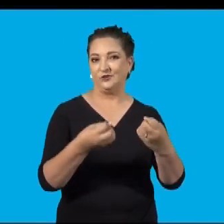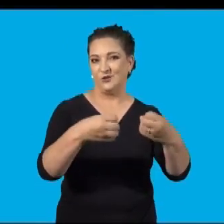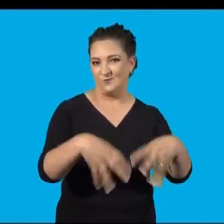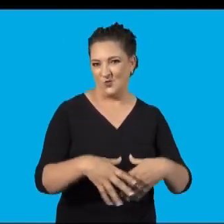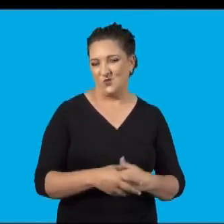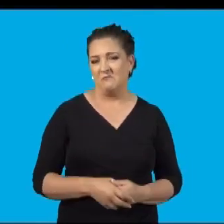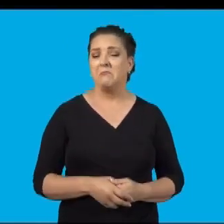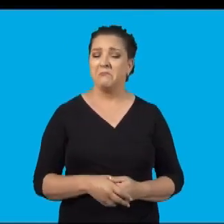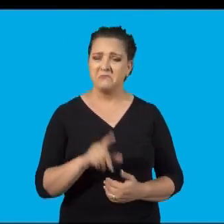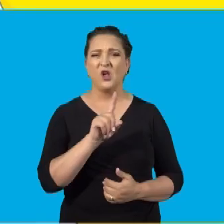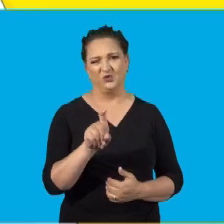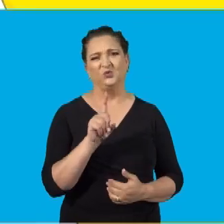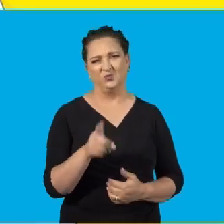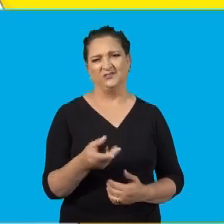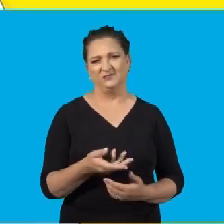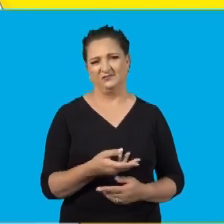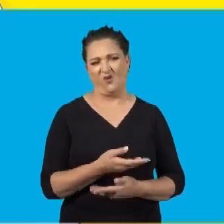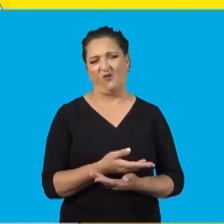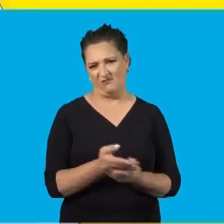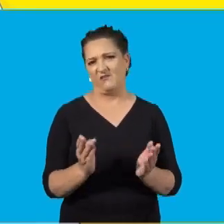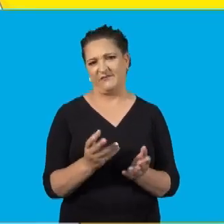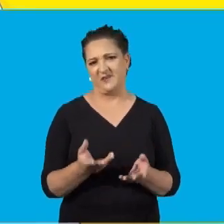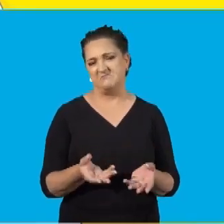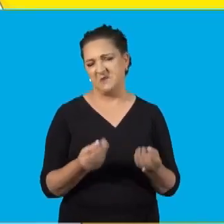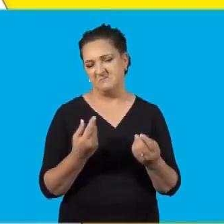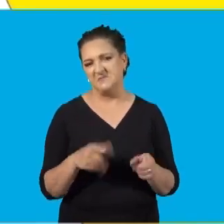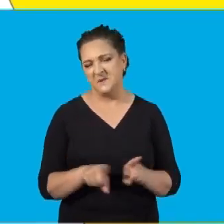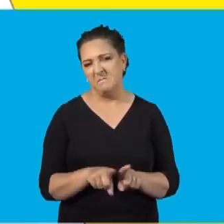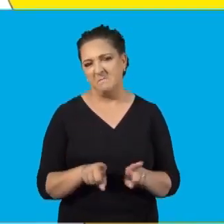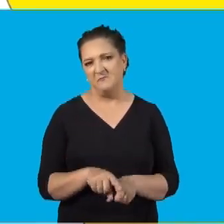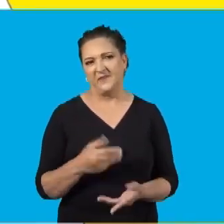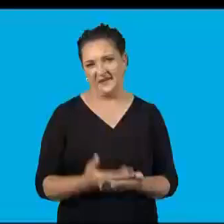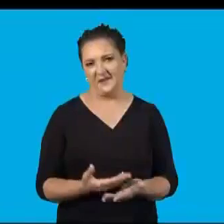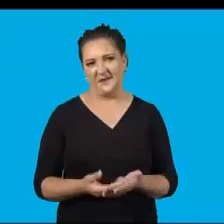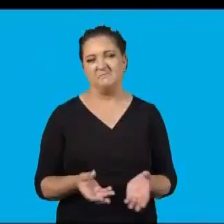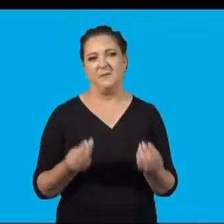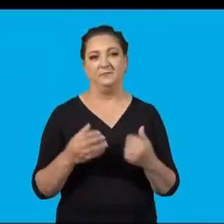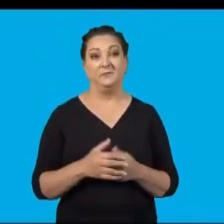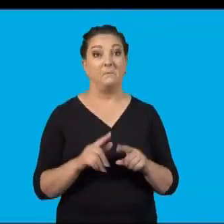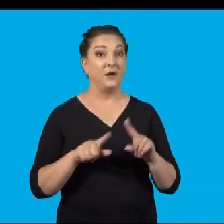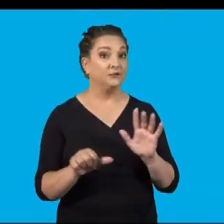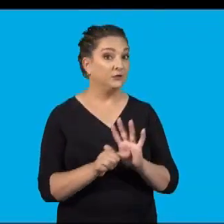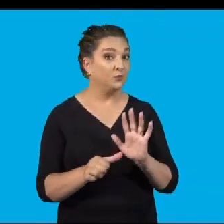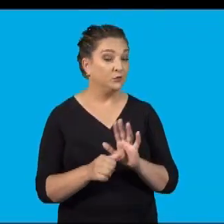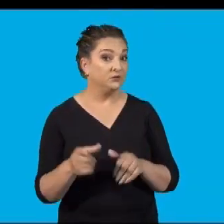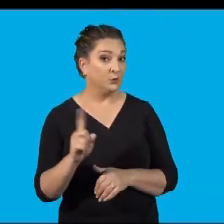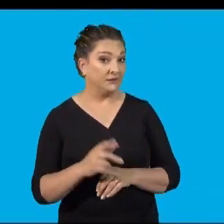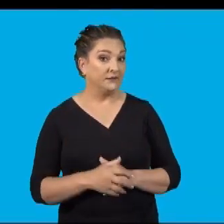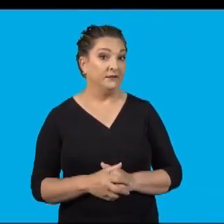is one of the most common questions that you can get. And in order for you to get that, it is very important to